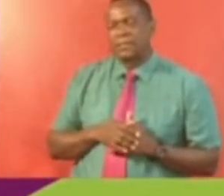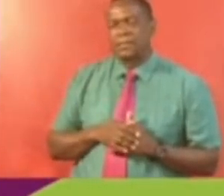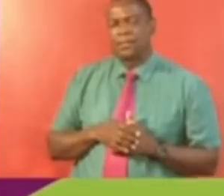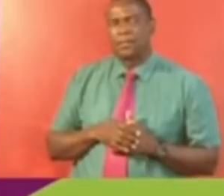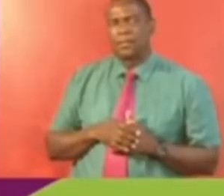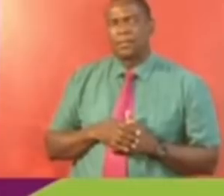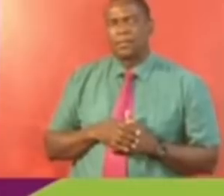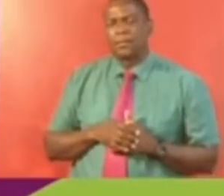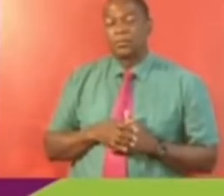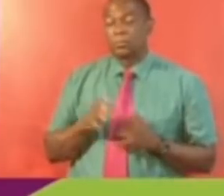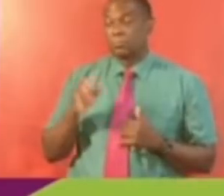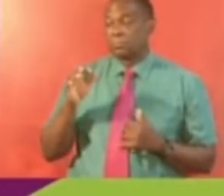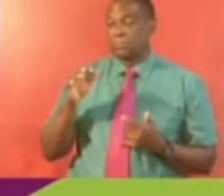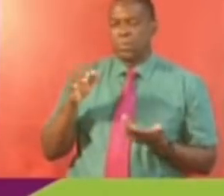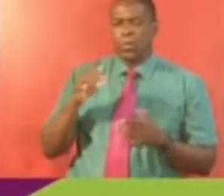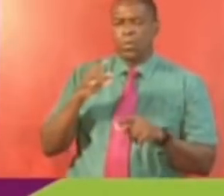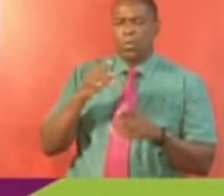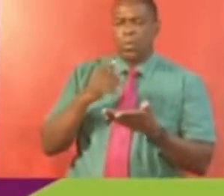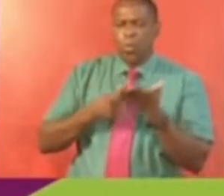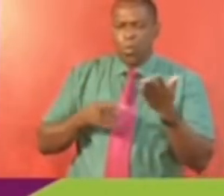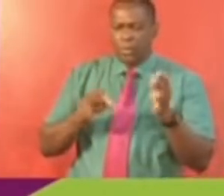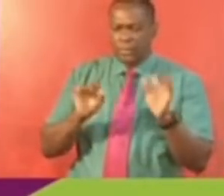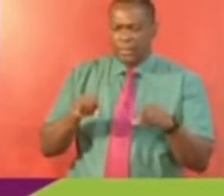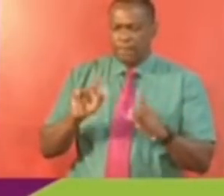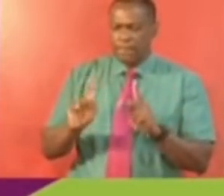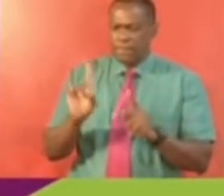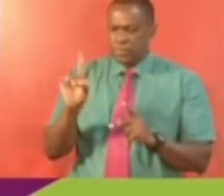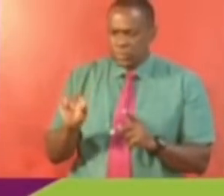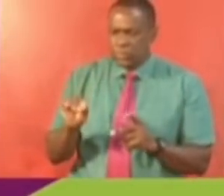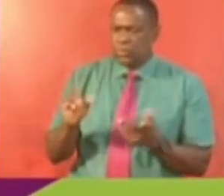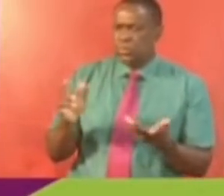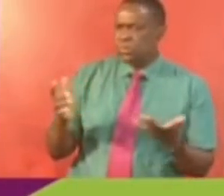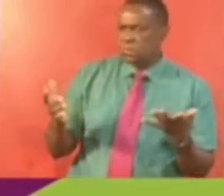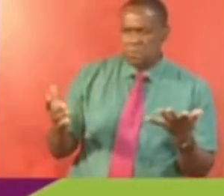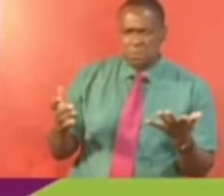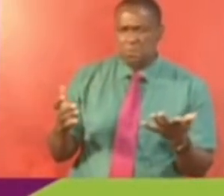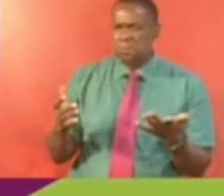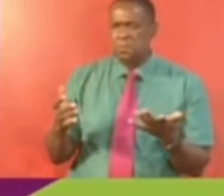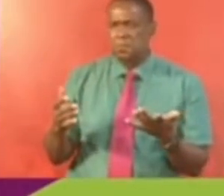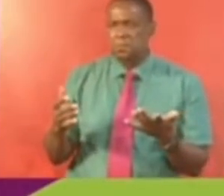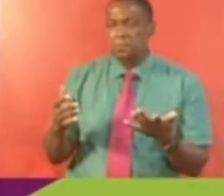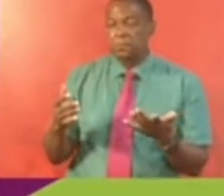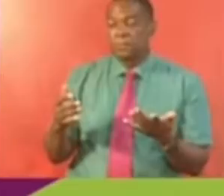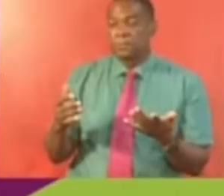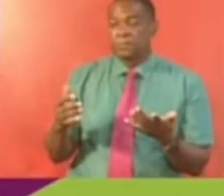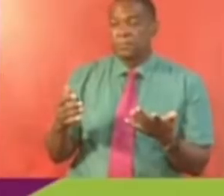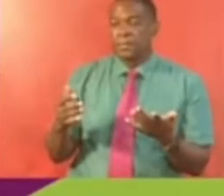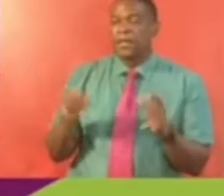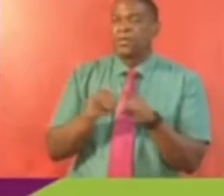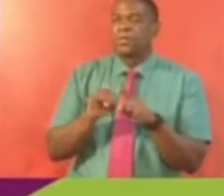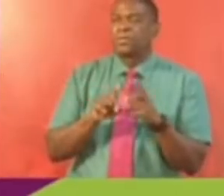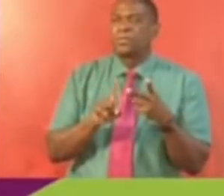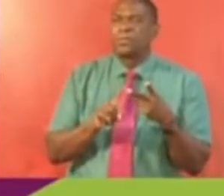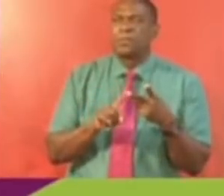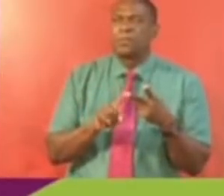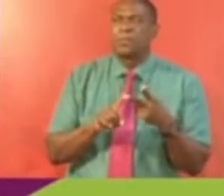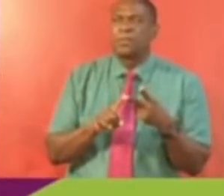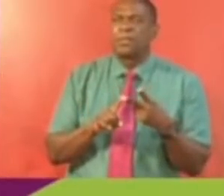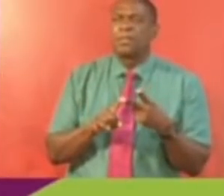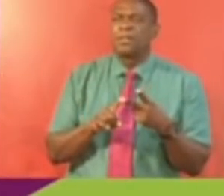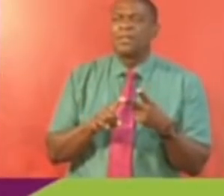that. Is there some kind of standard for face coverings? Because we've been getting reports of people using